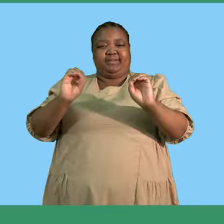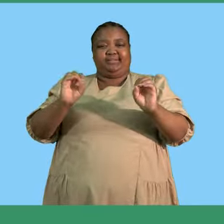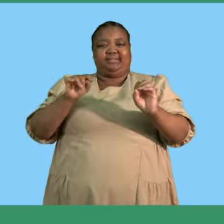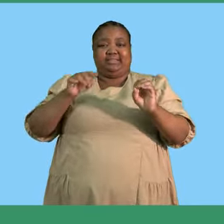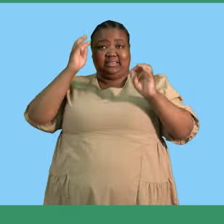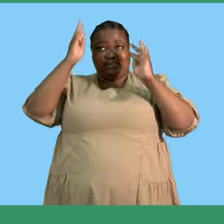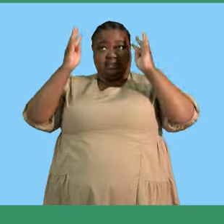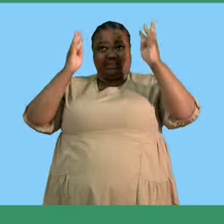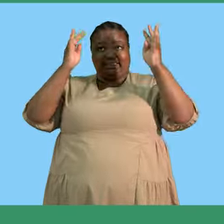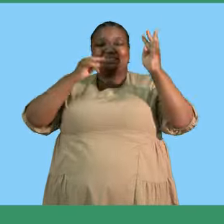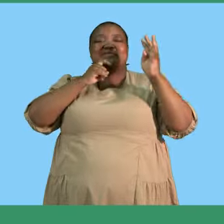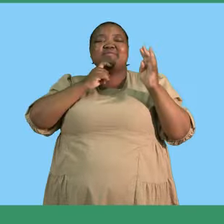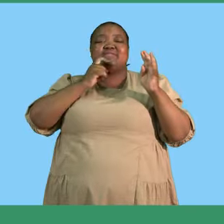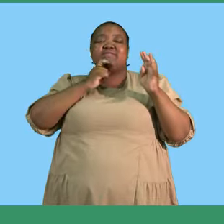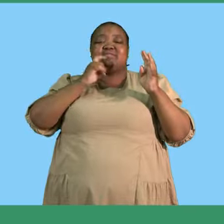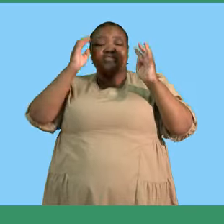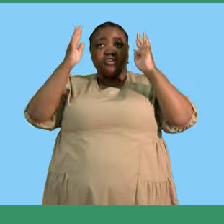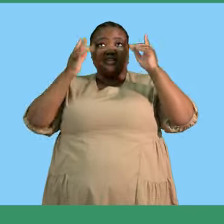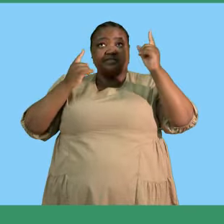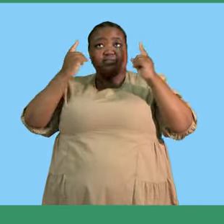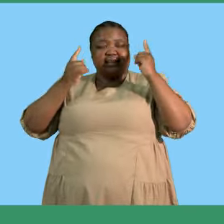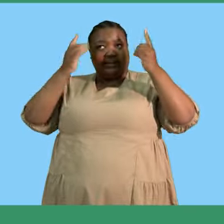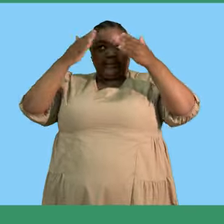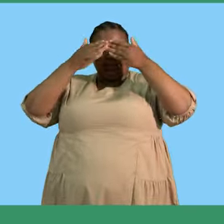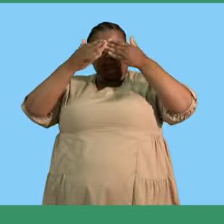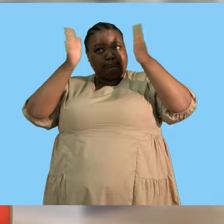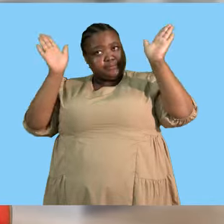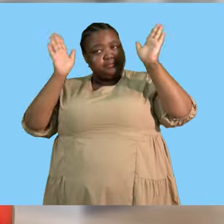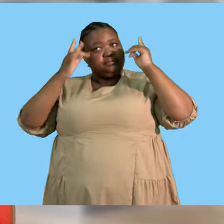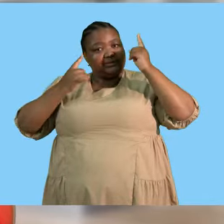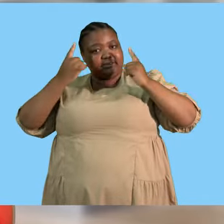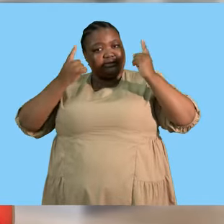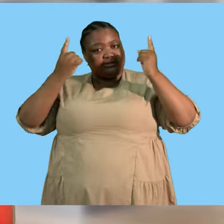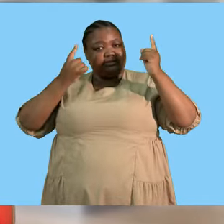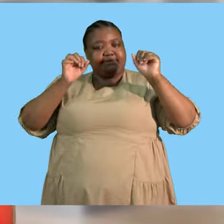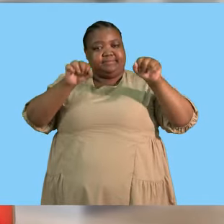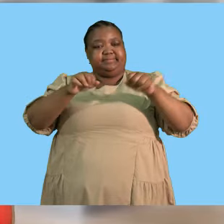creative thinking, or what you can call out of the box.